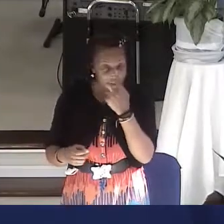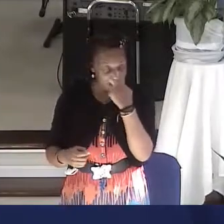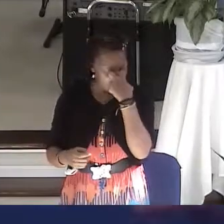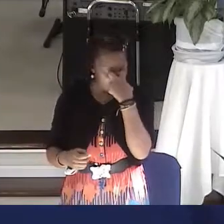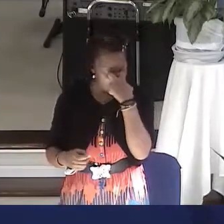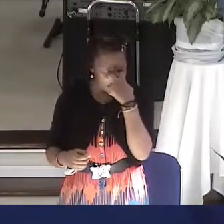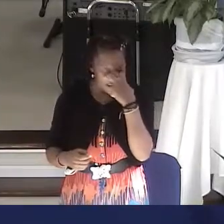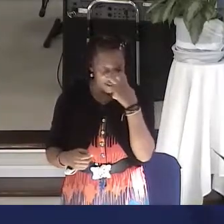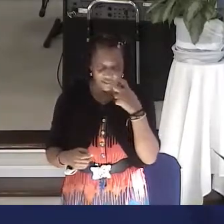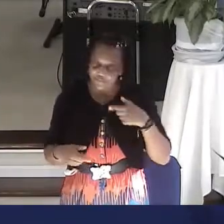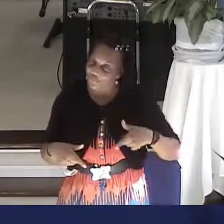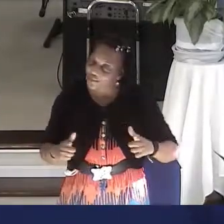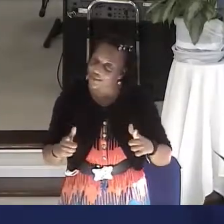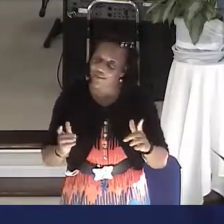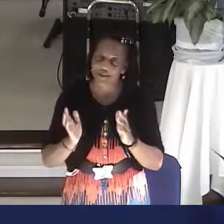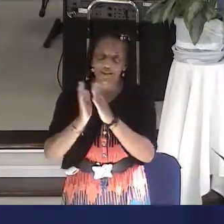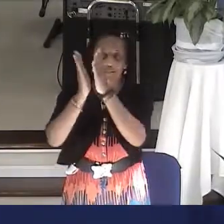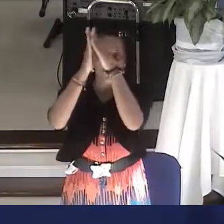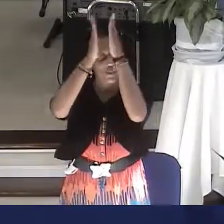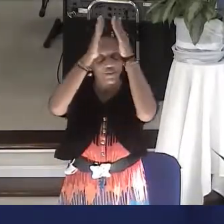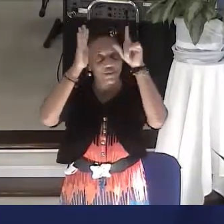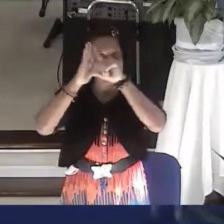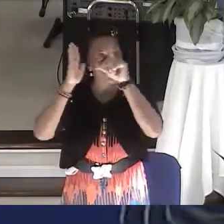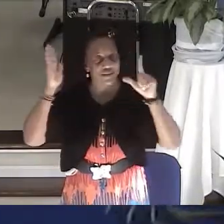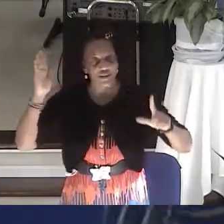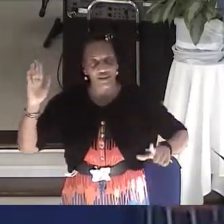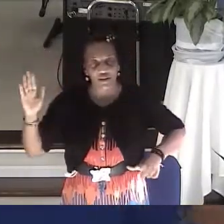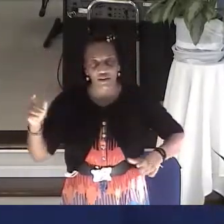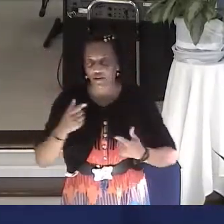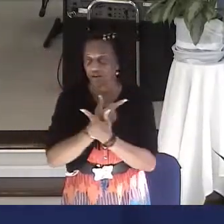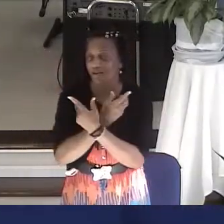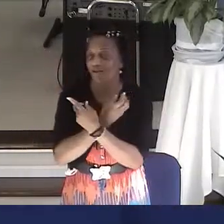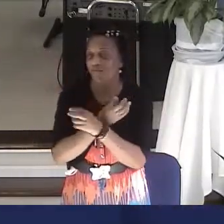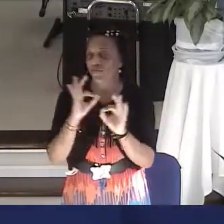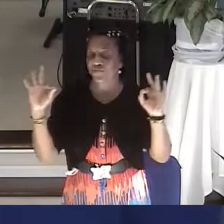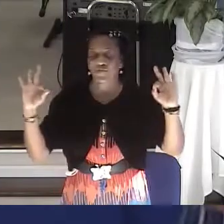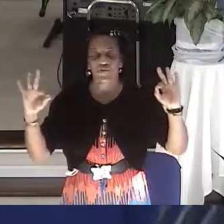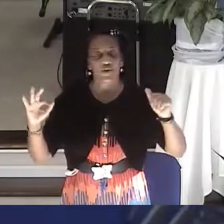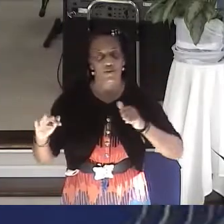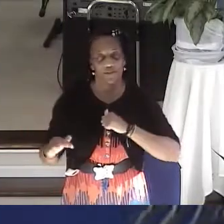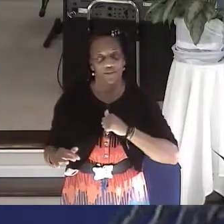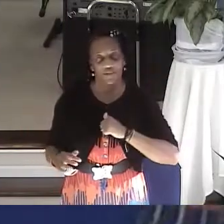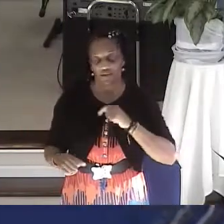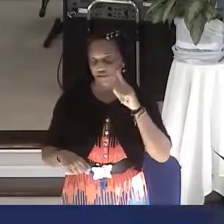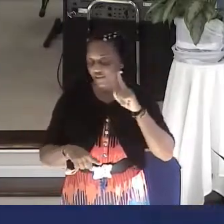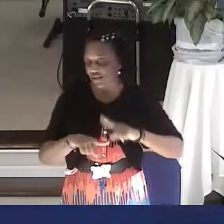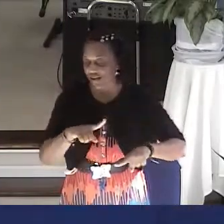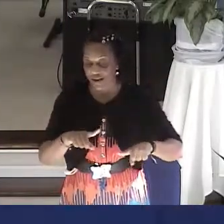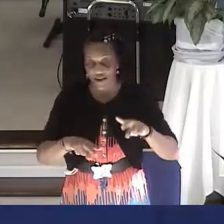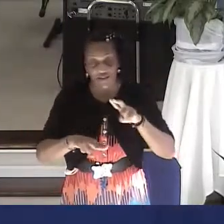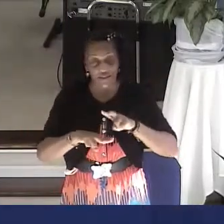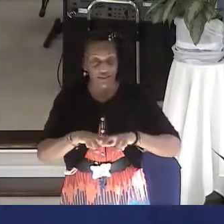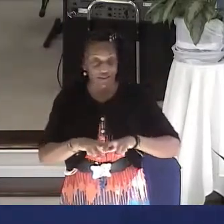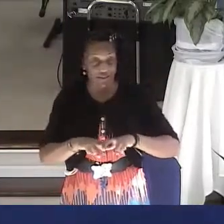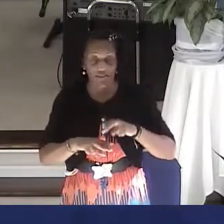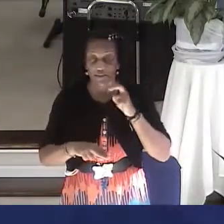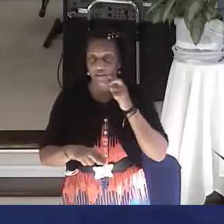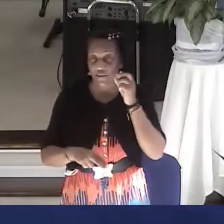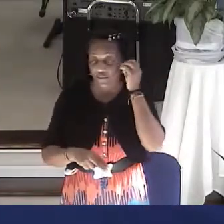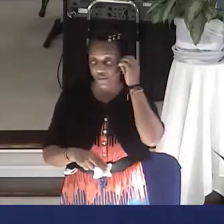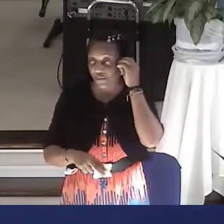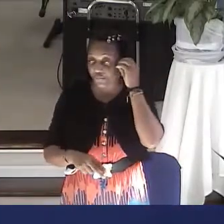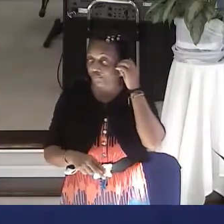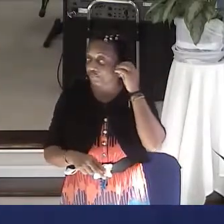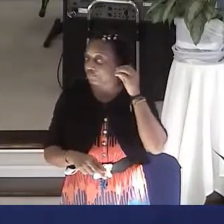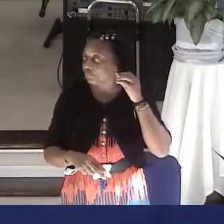praise. Free up yourself. You can't sit down and worship God at home. Get up from where you